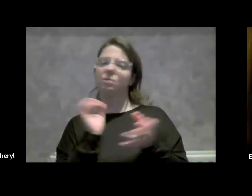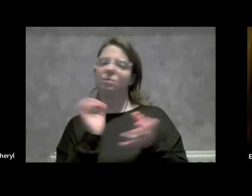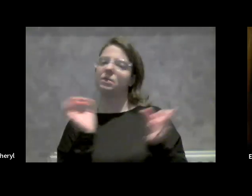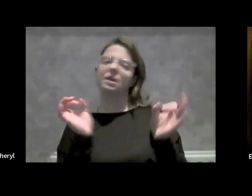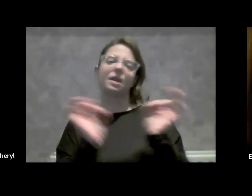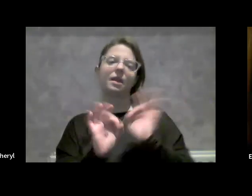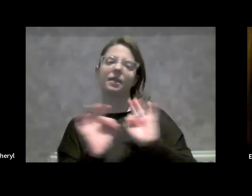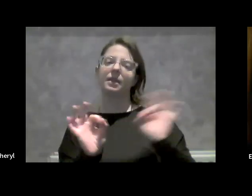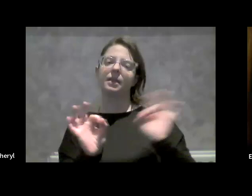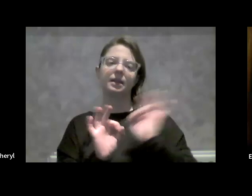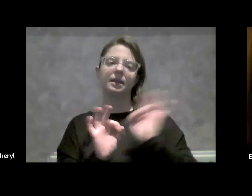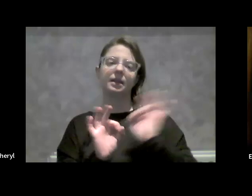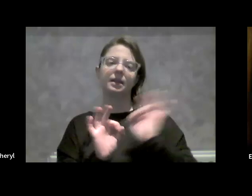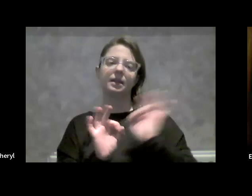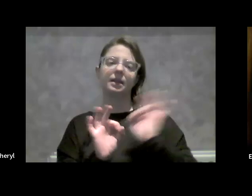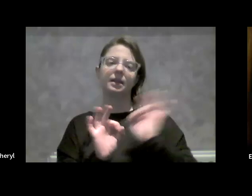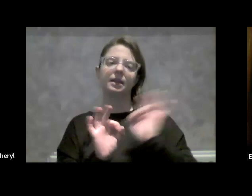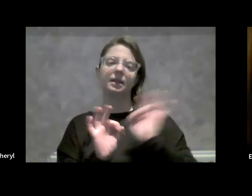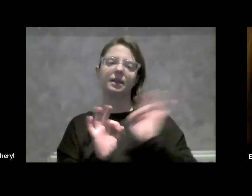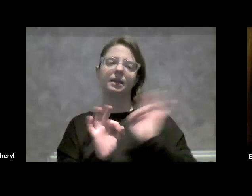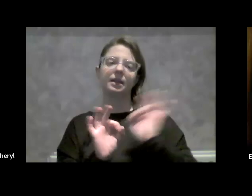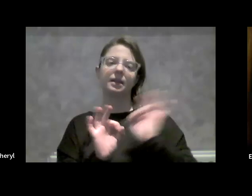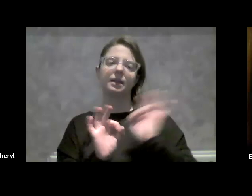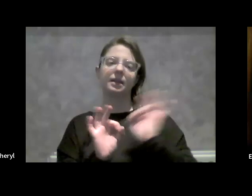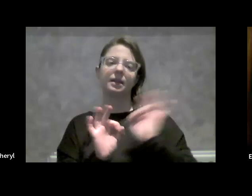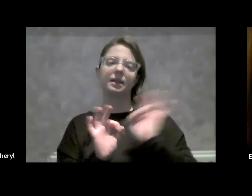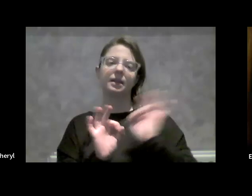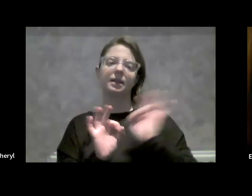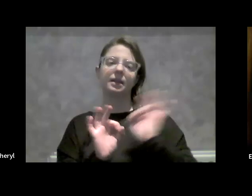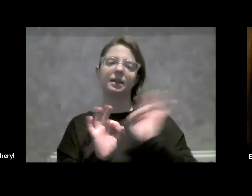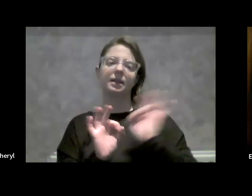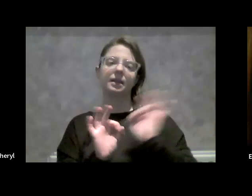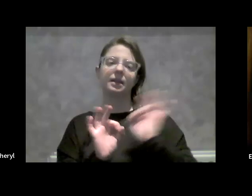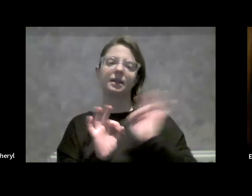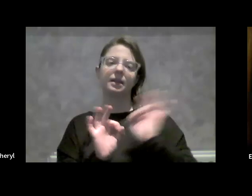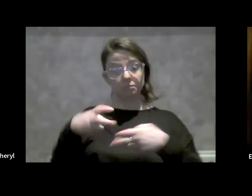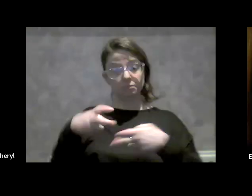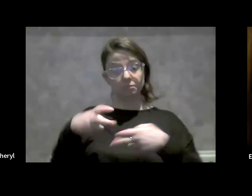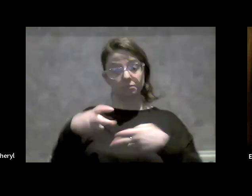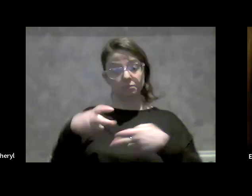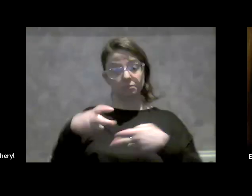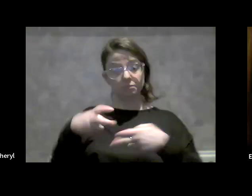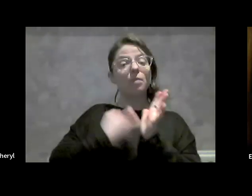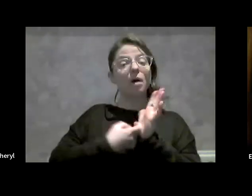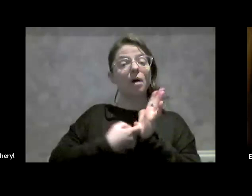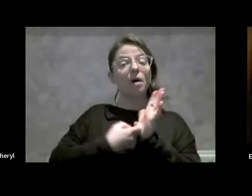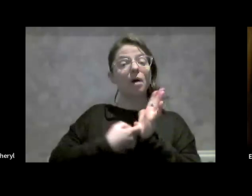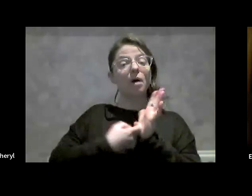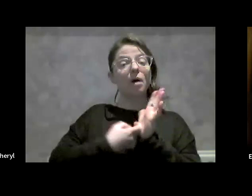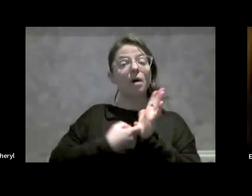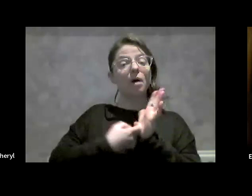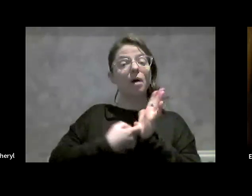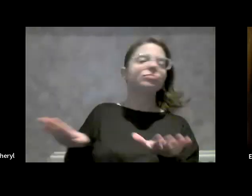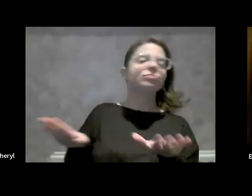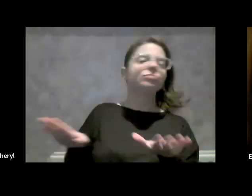lying. They are not charged as they sit in the MRI machine, nor when they are handed the certificate of understanding their body by a doctor